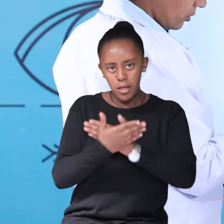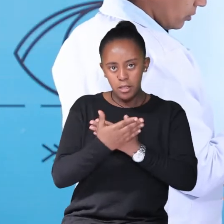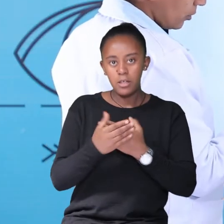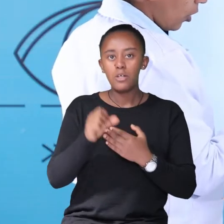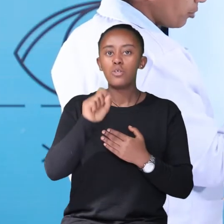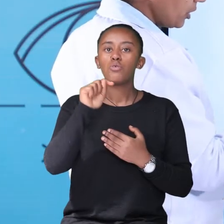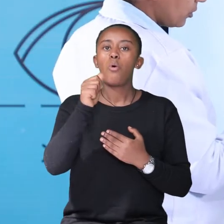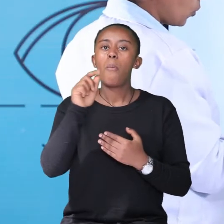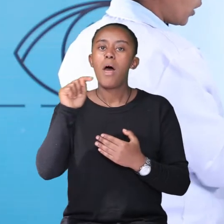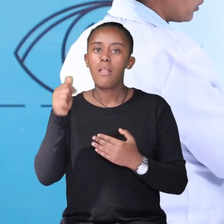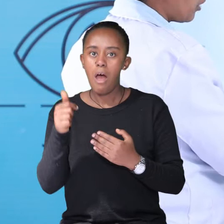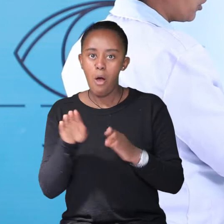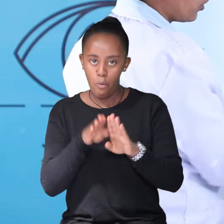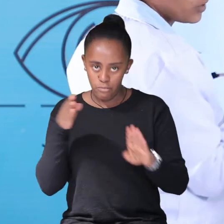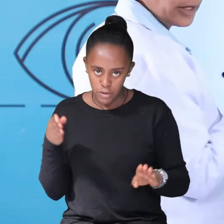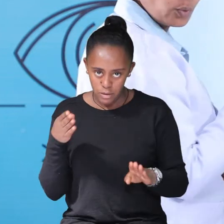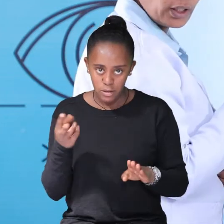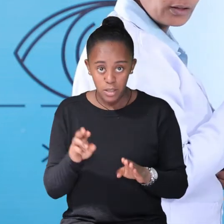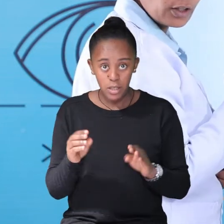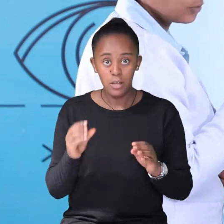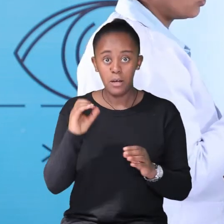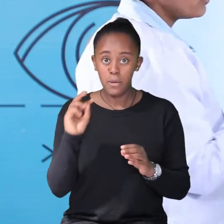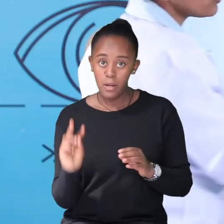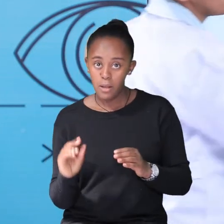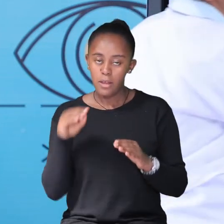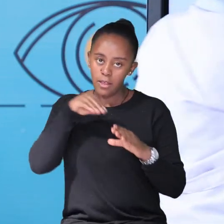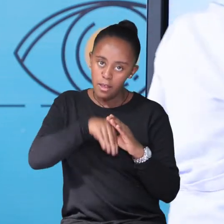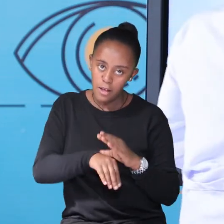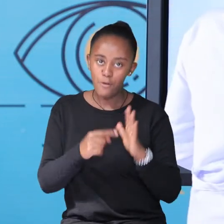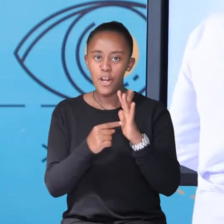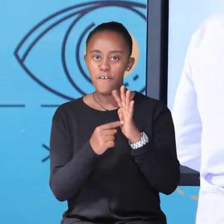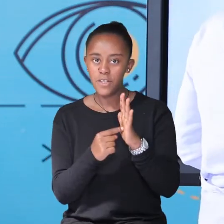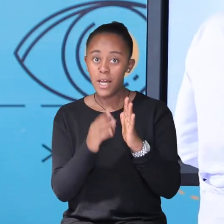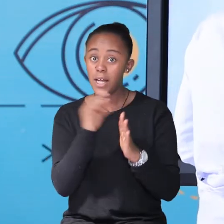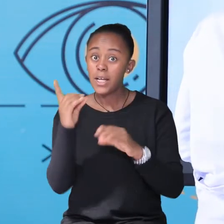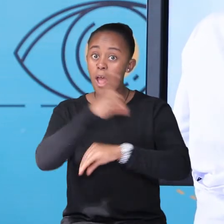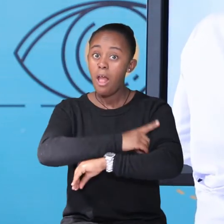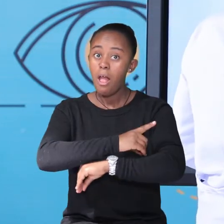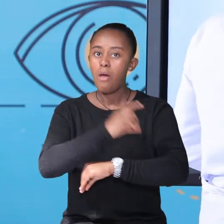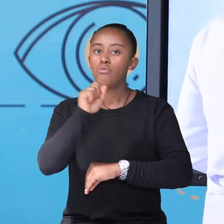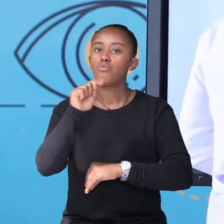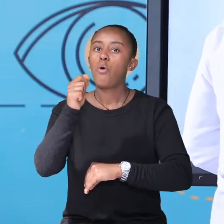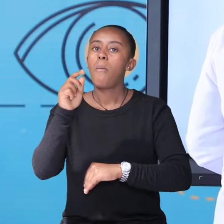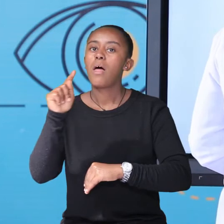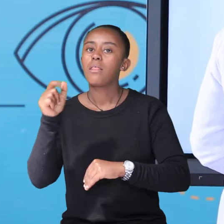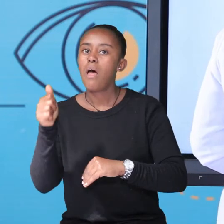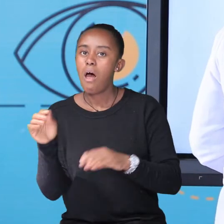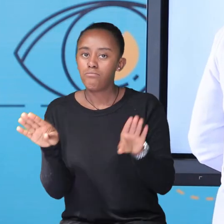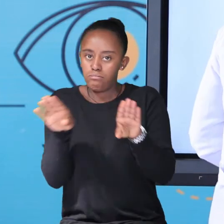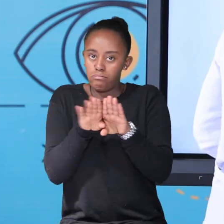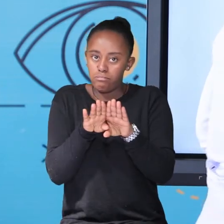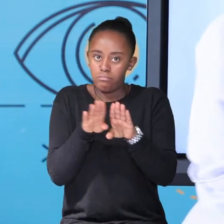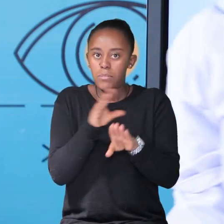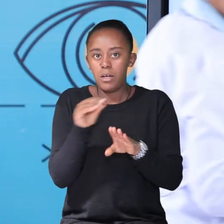already open so that carbon dioxide will enter to leaves. At day, stomata are closed so they can